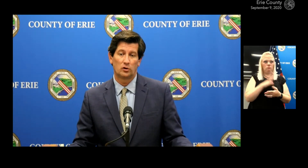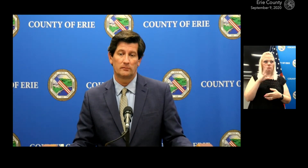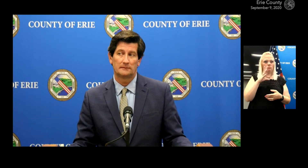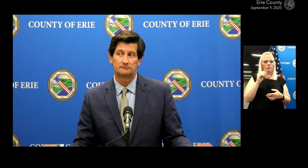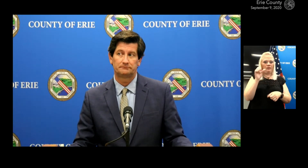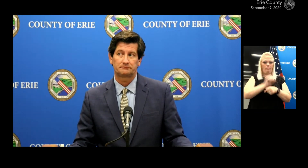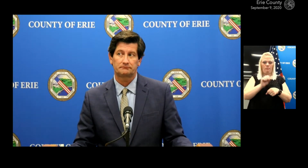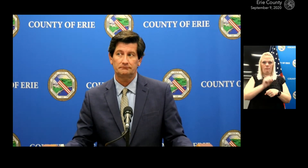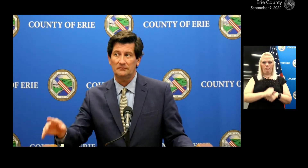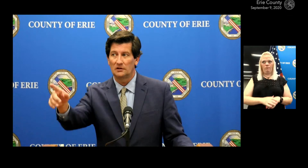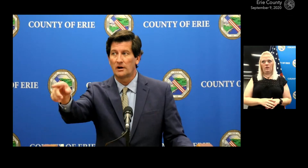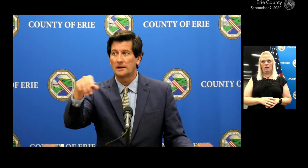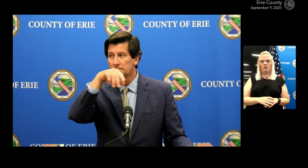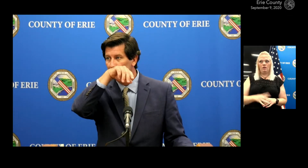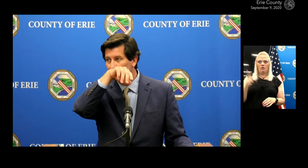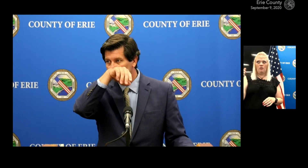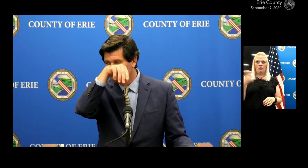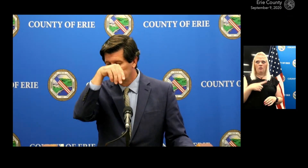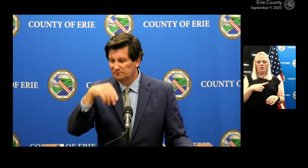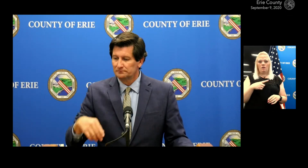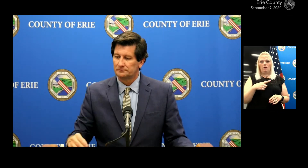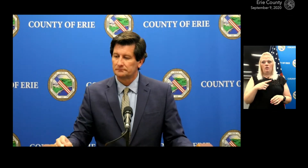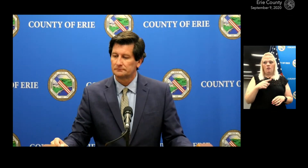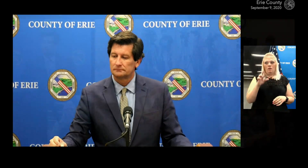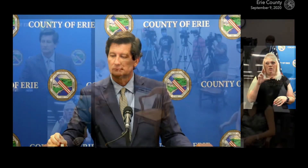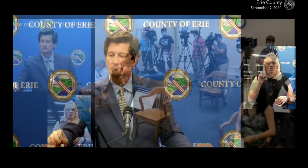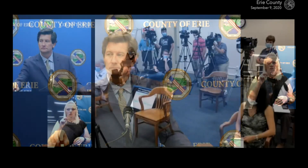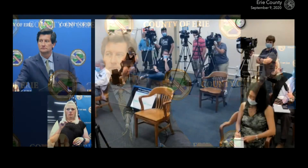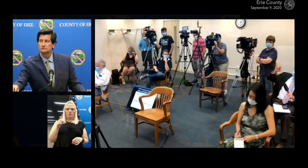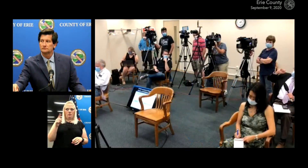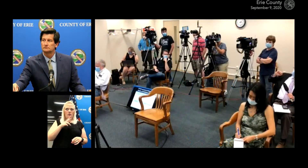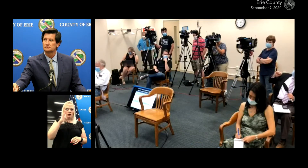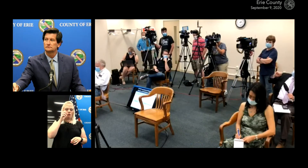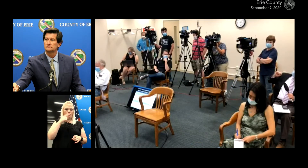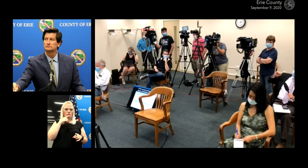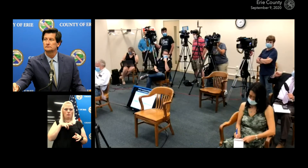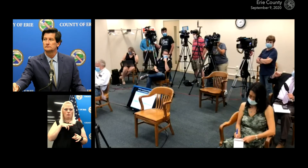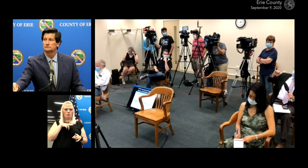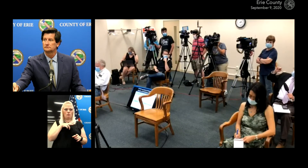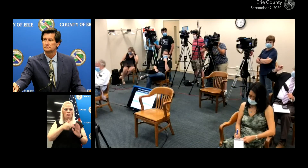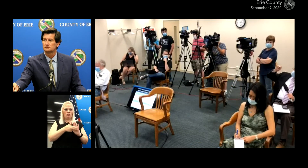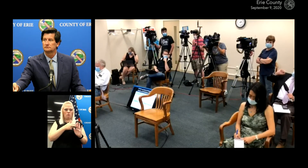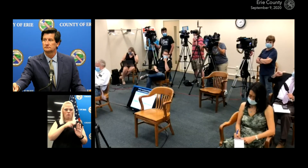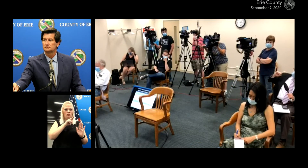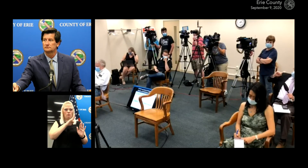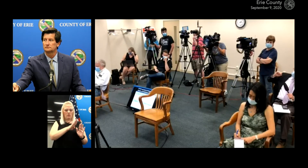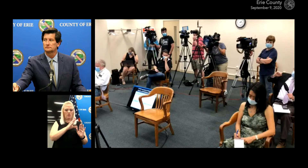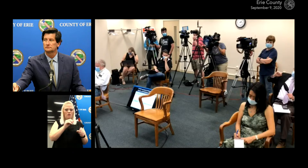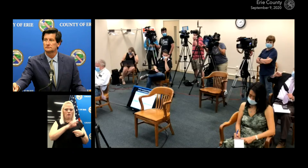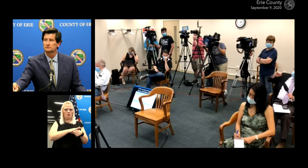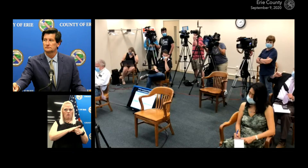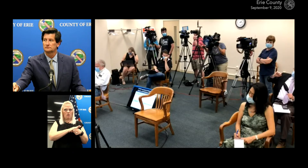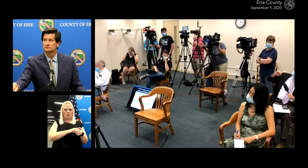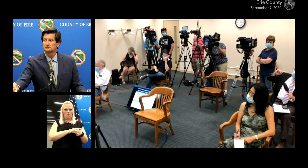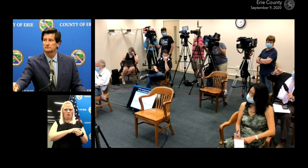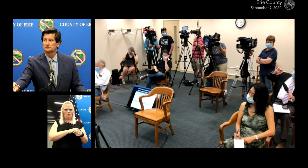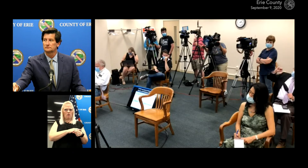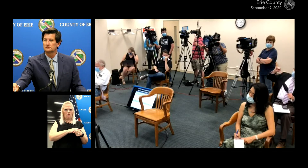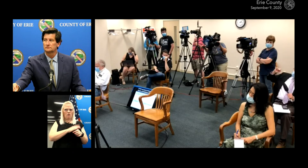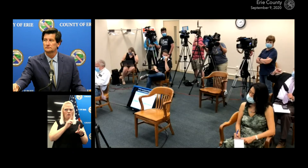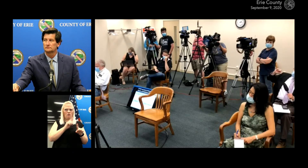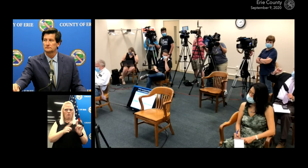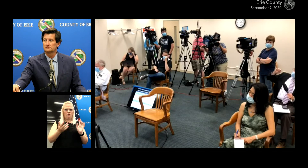of employment. On that Ron? point, Mark, I heard you call out UB, I heard you call out a location, and